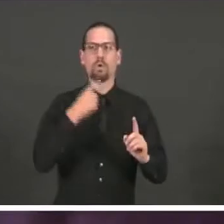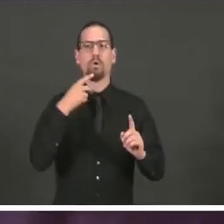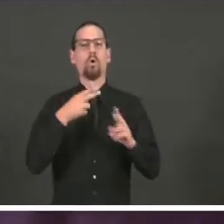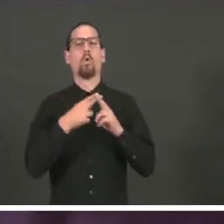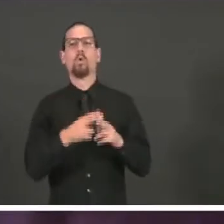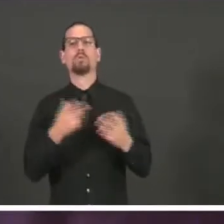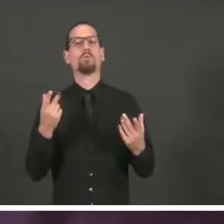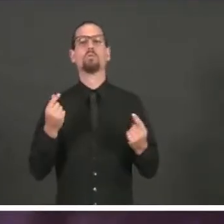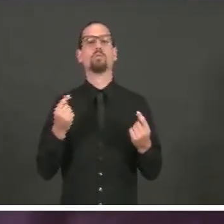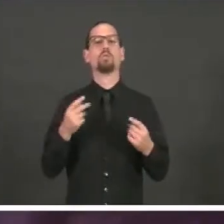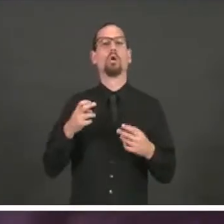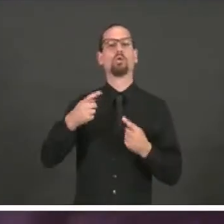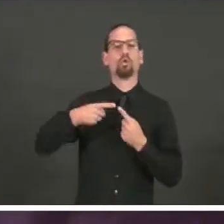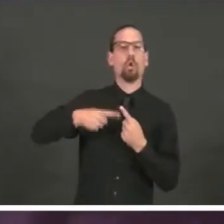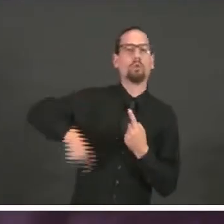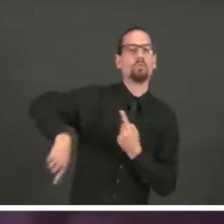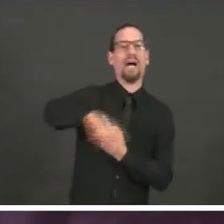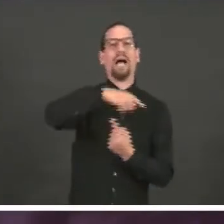with the community.